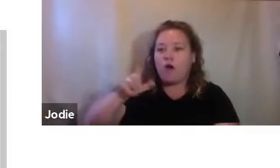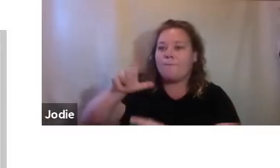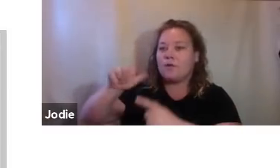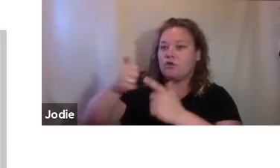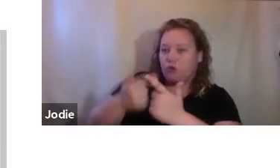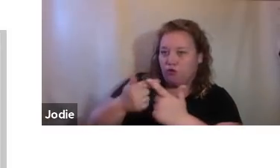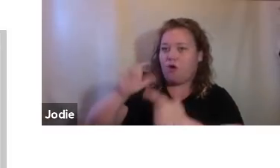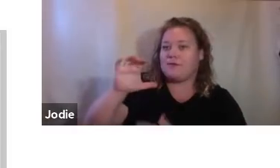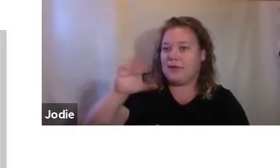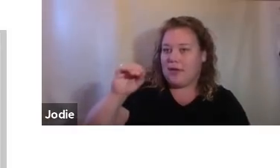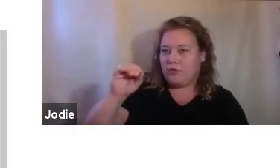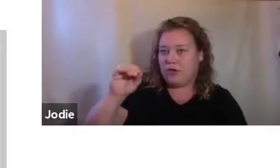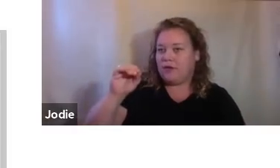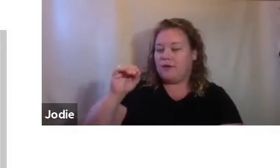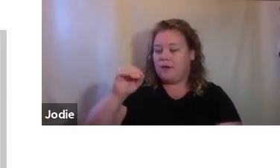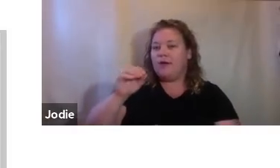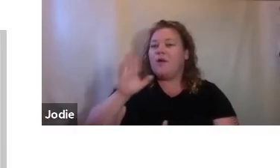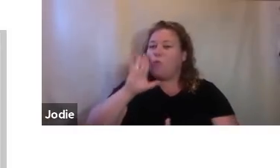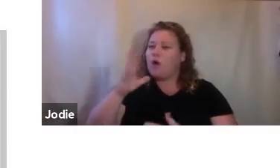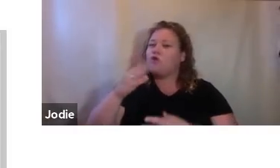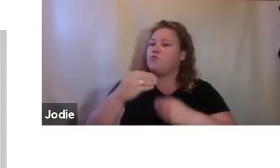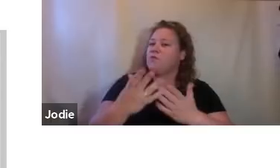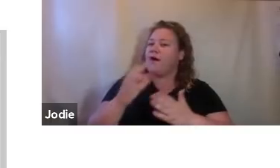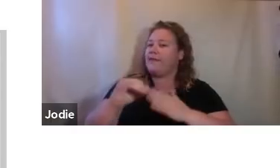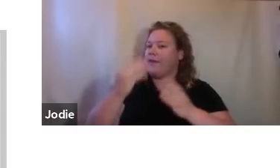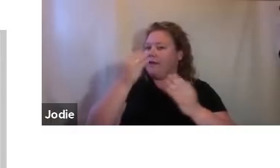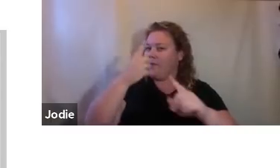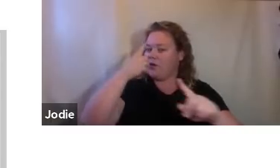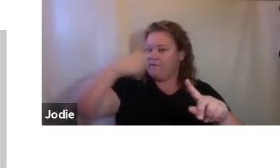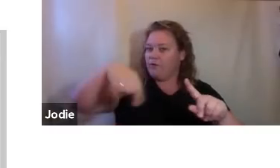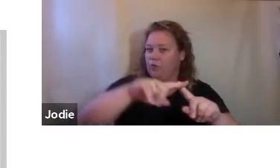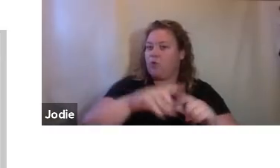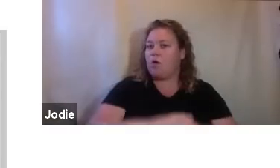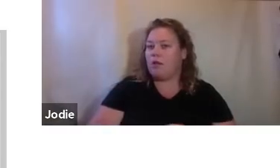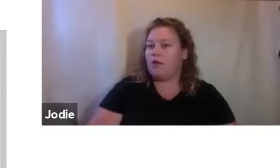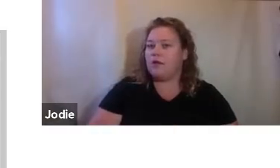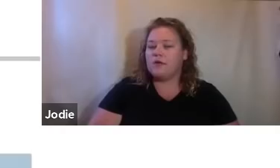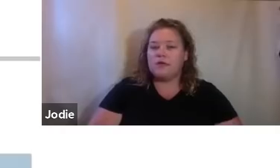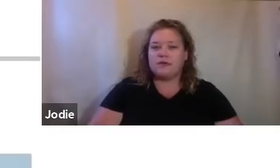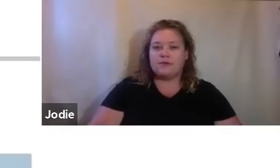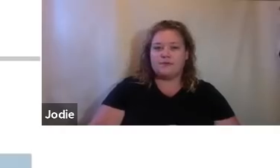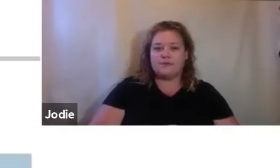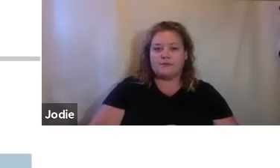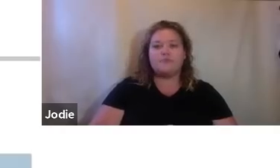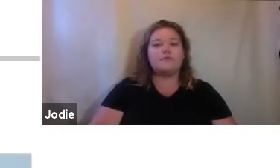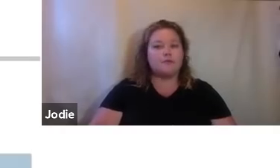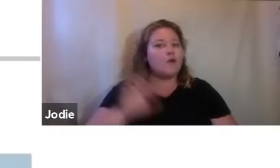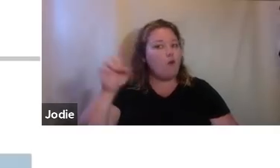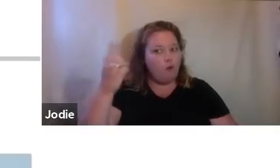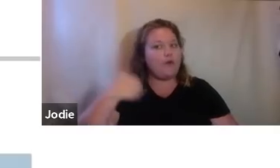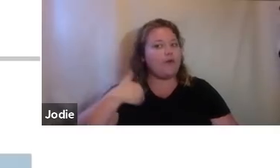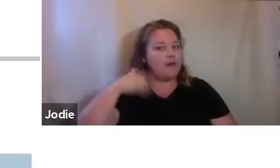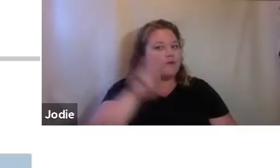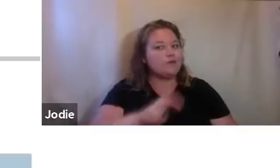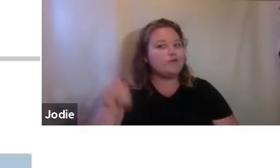interviews, and we want to share that and continue to share that with you all. And where there will always be a travel tab as